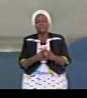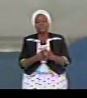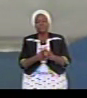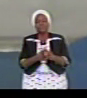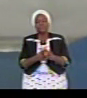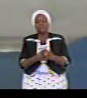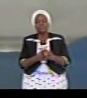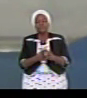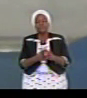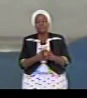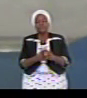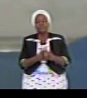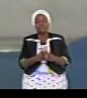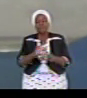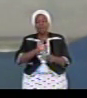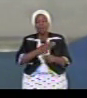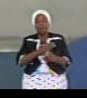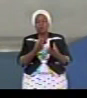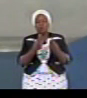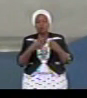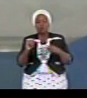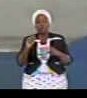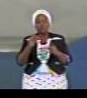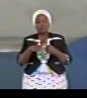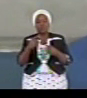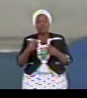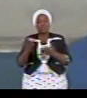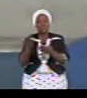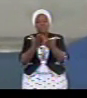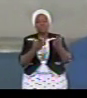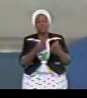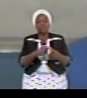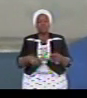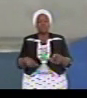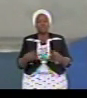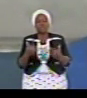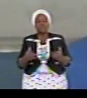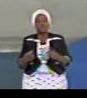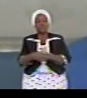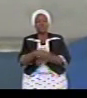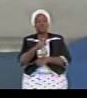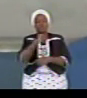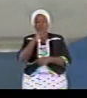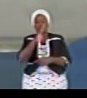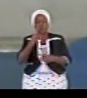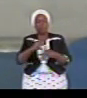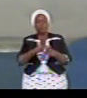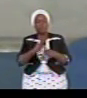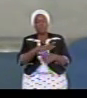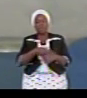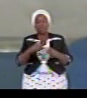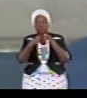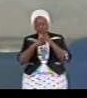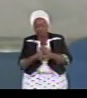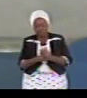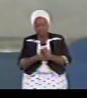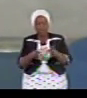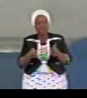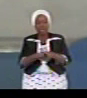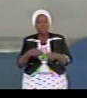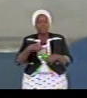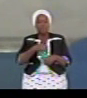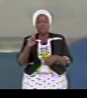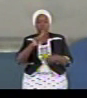Our coming to the service today will not be practice and worship as usual. It will be